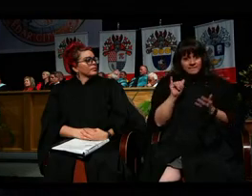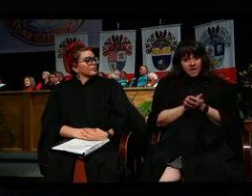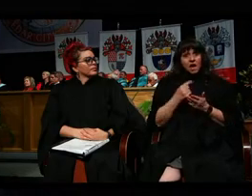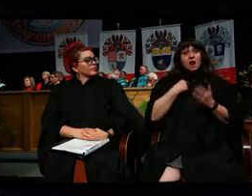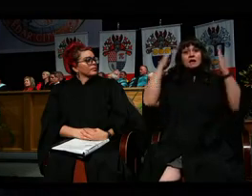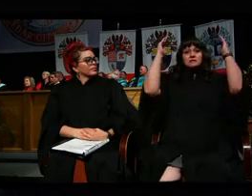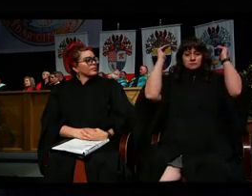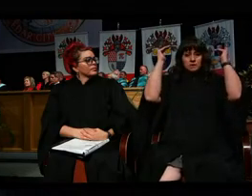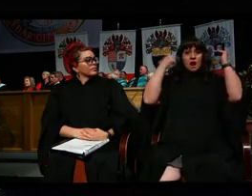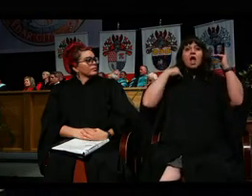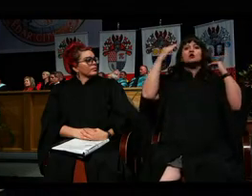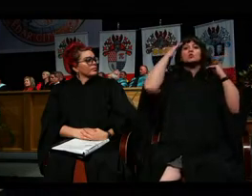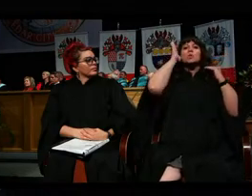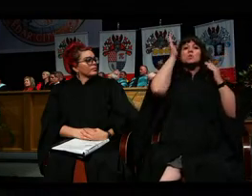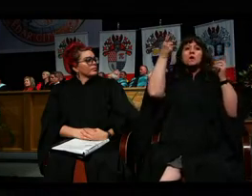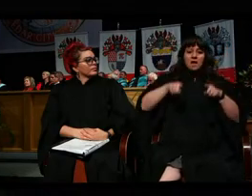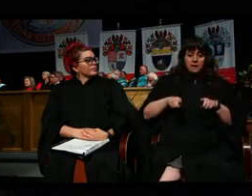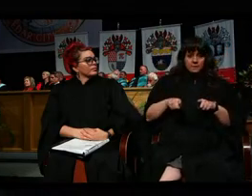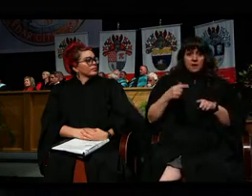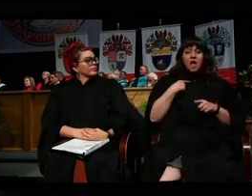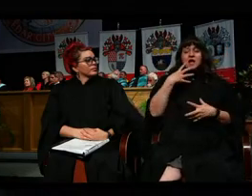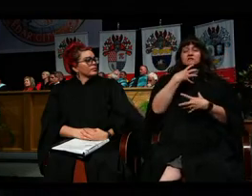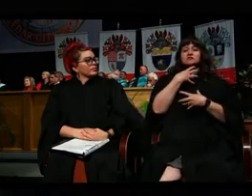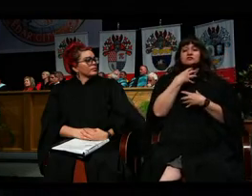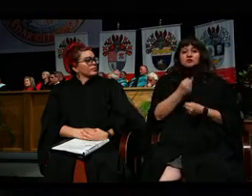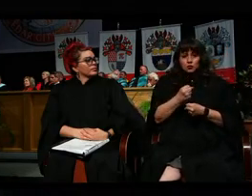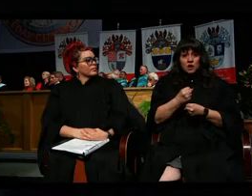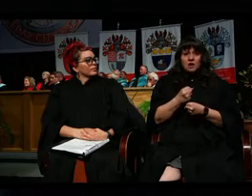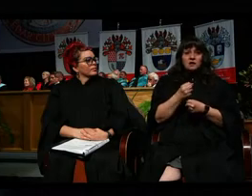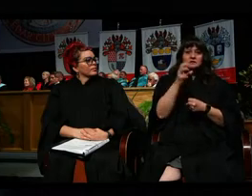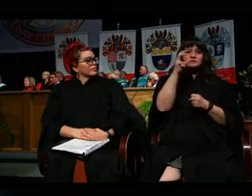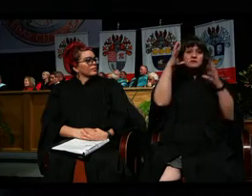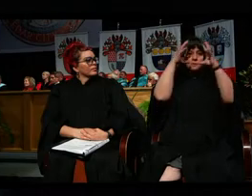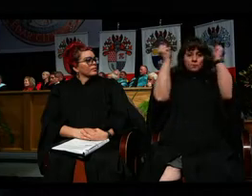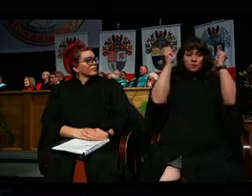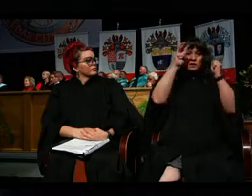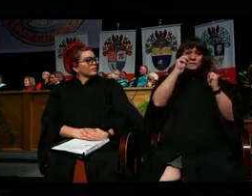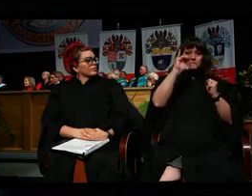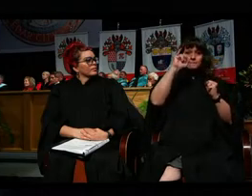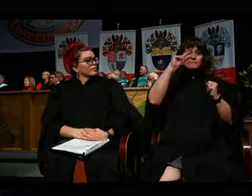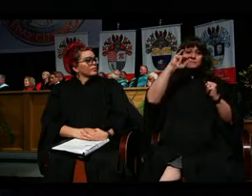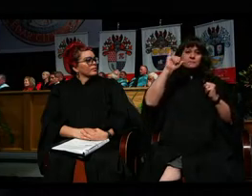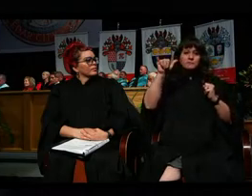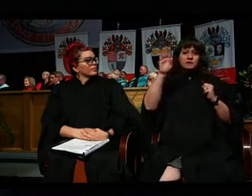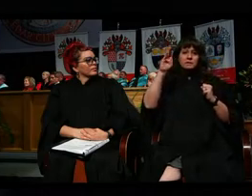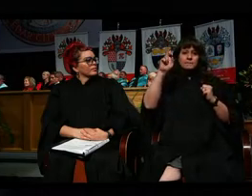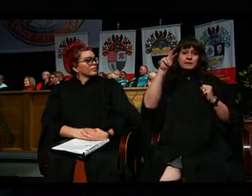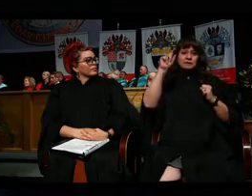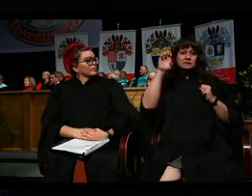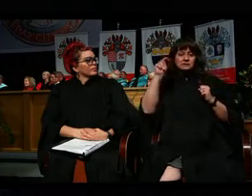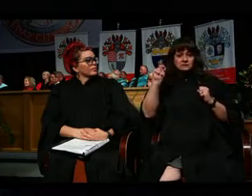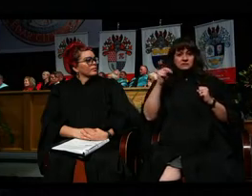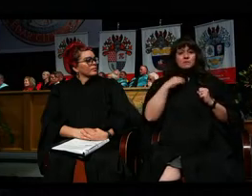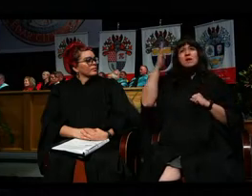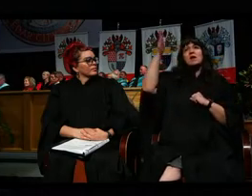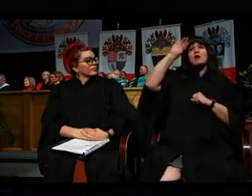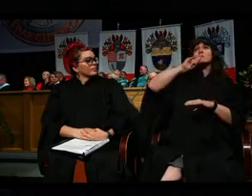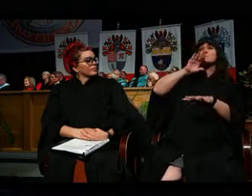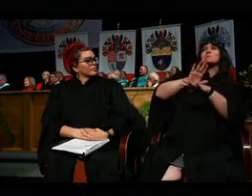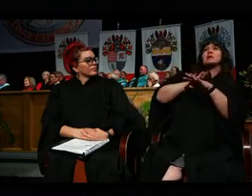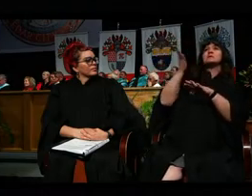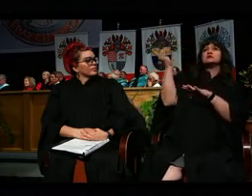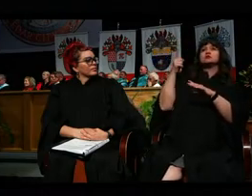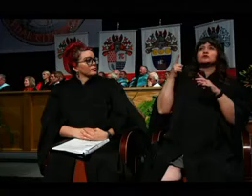happen because I trust President Mindy Benson. May God bless her as she leads this